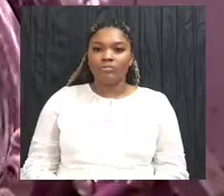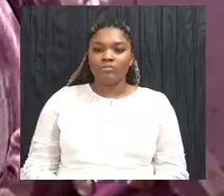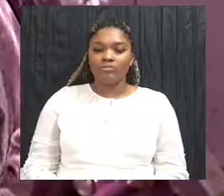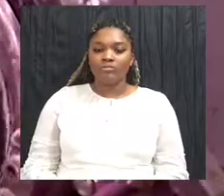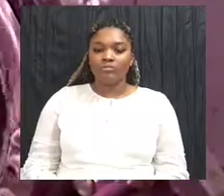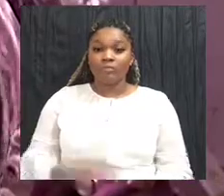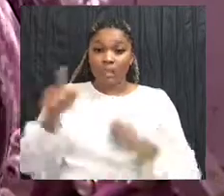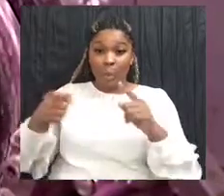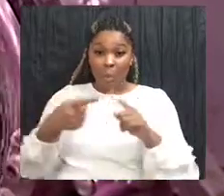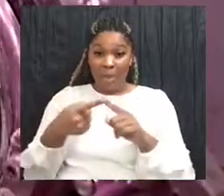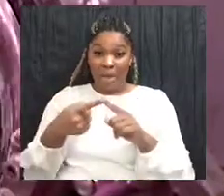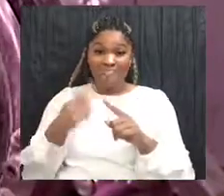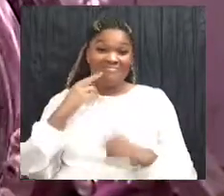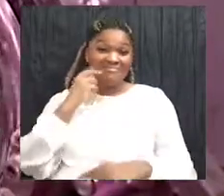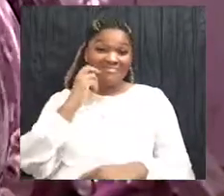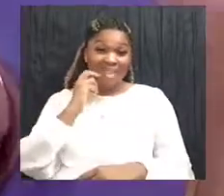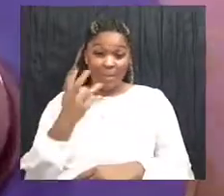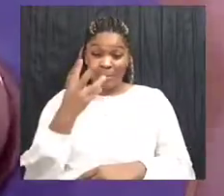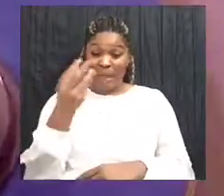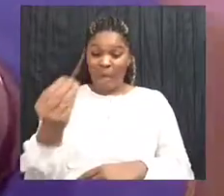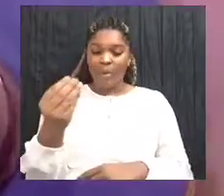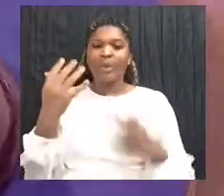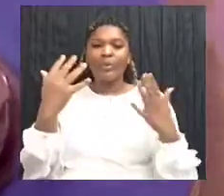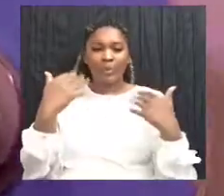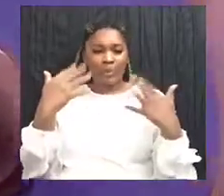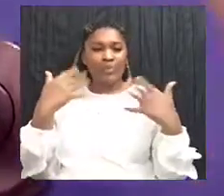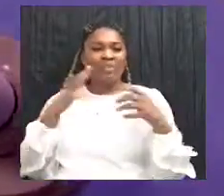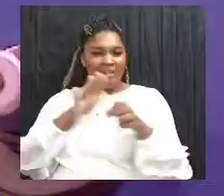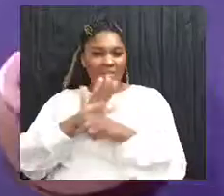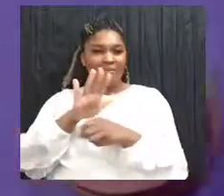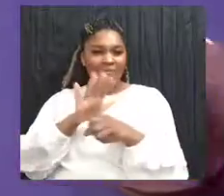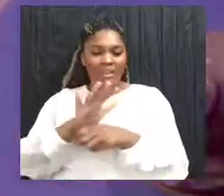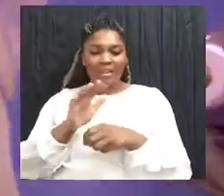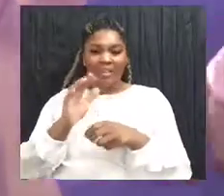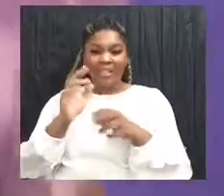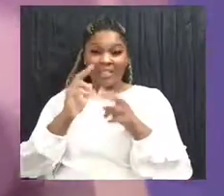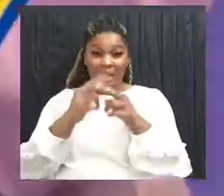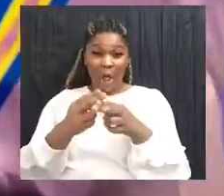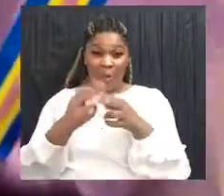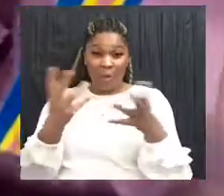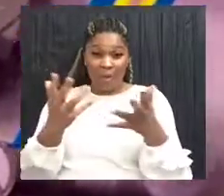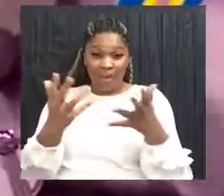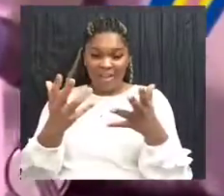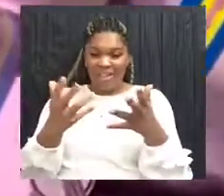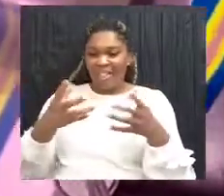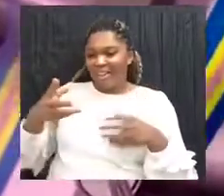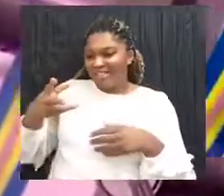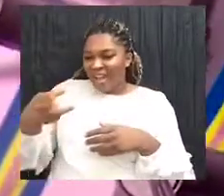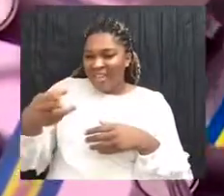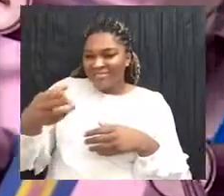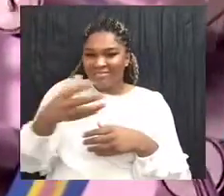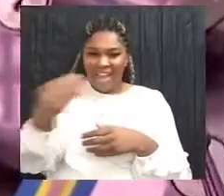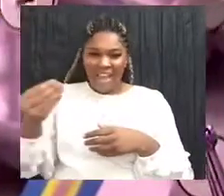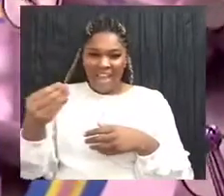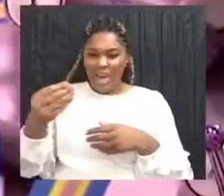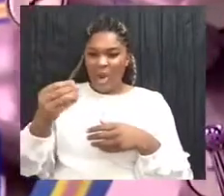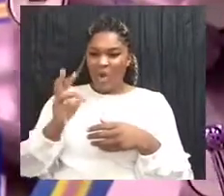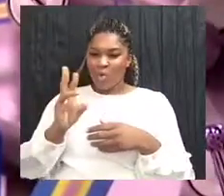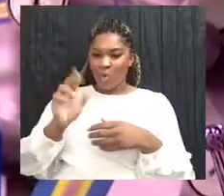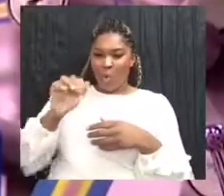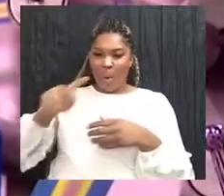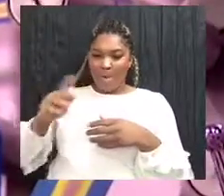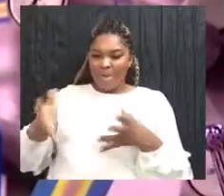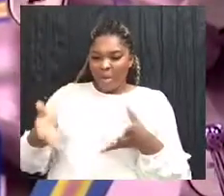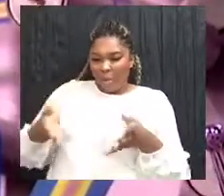When the bubble gum comes out, it's cooled down enough for what they call the cut and wrap. One machine does